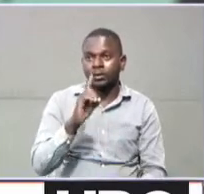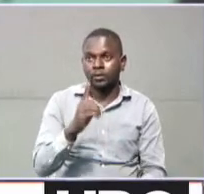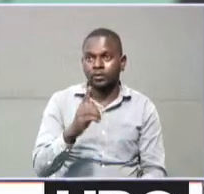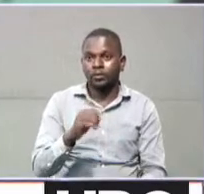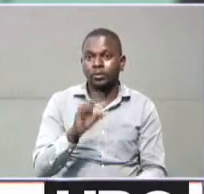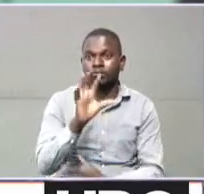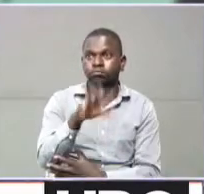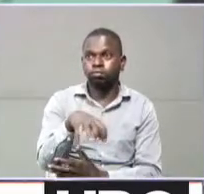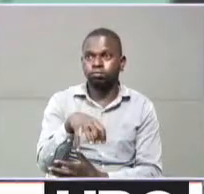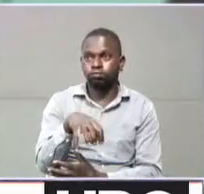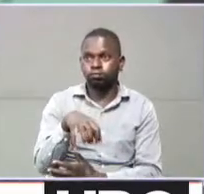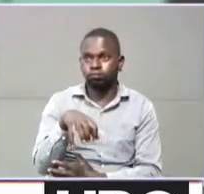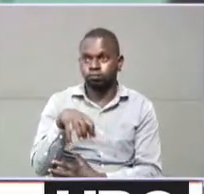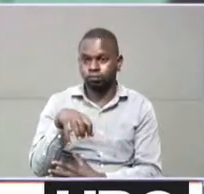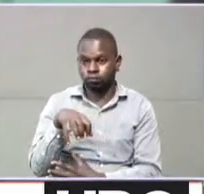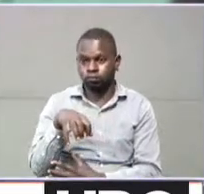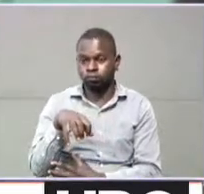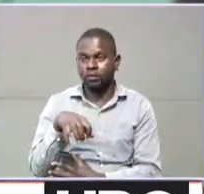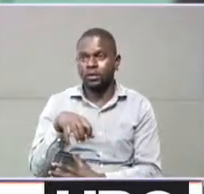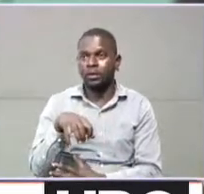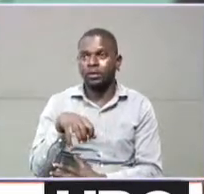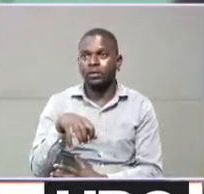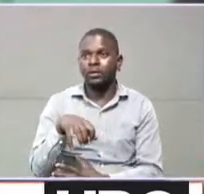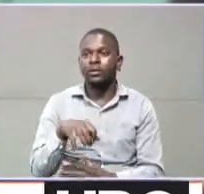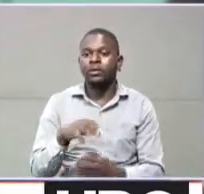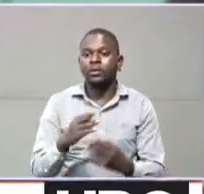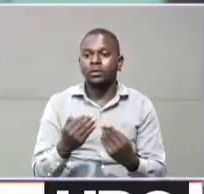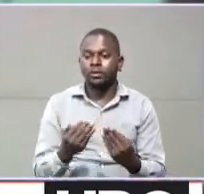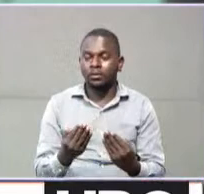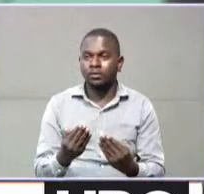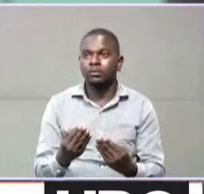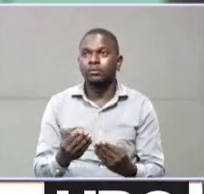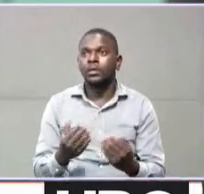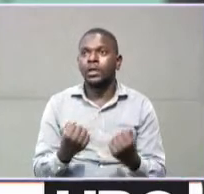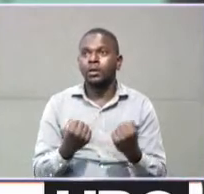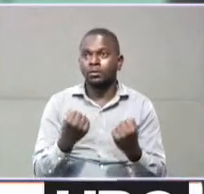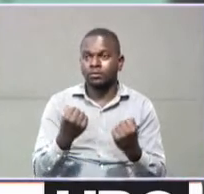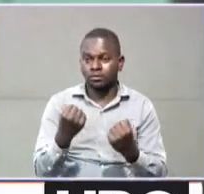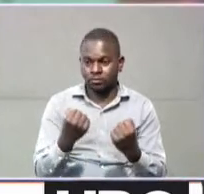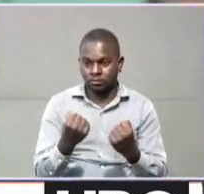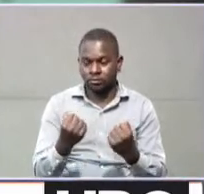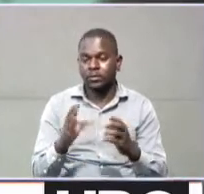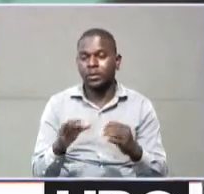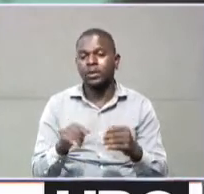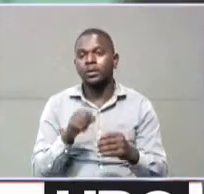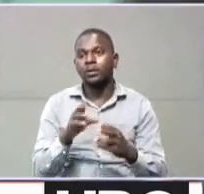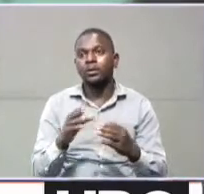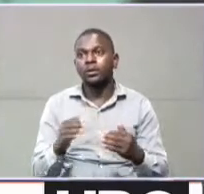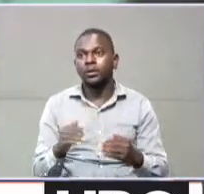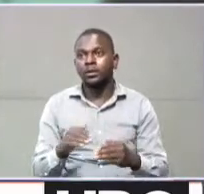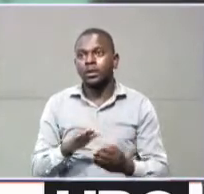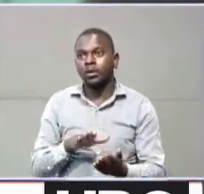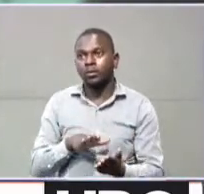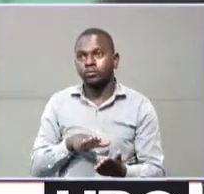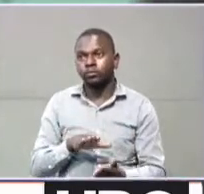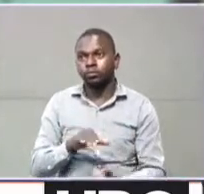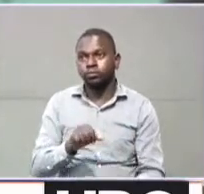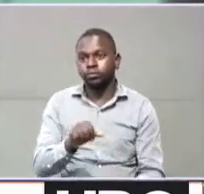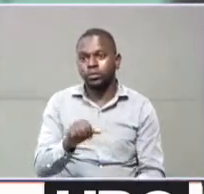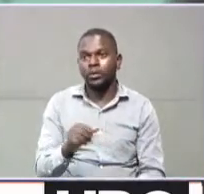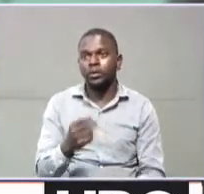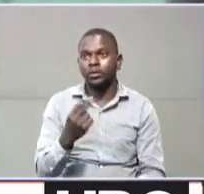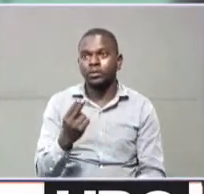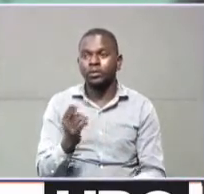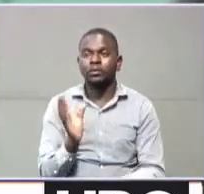grid motor grader one wheel loader one vibro roller two